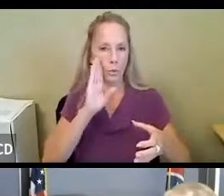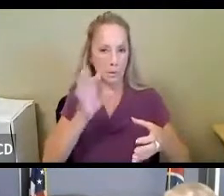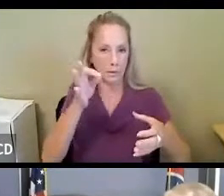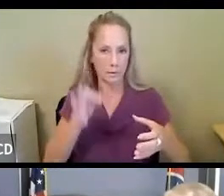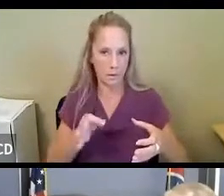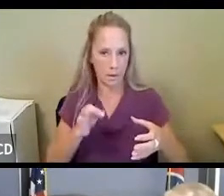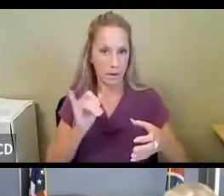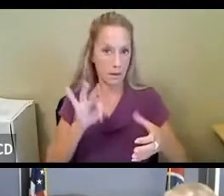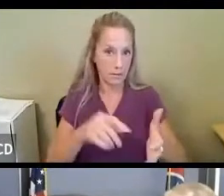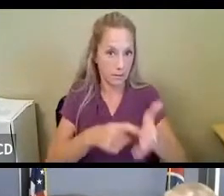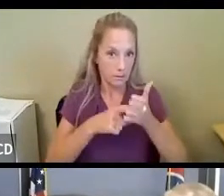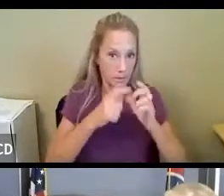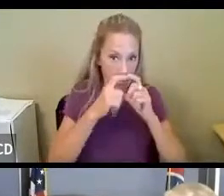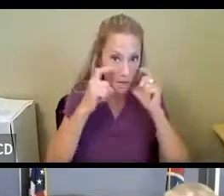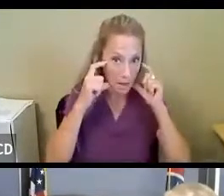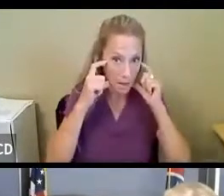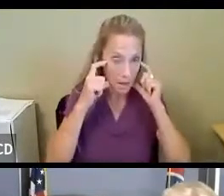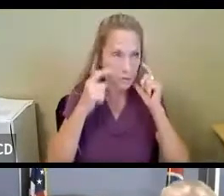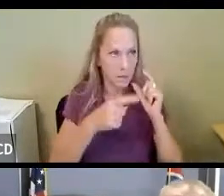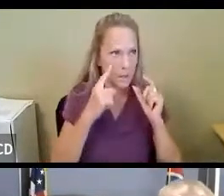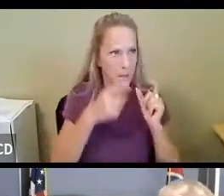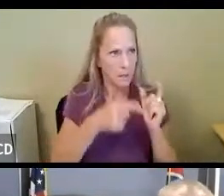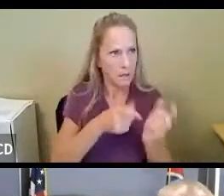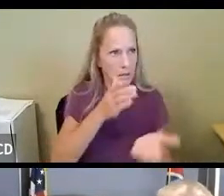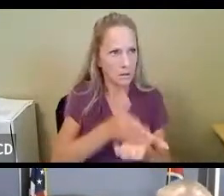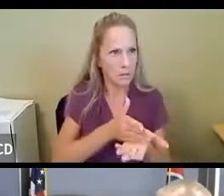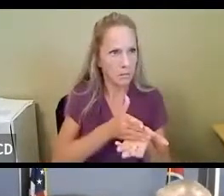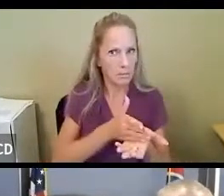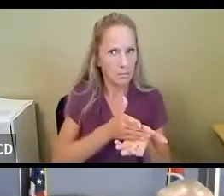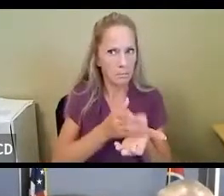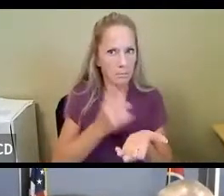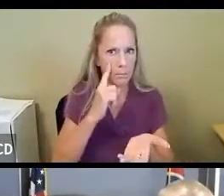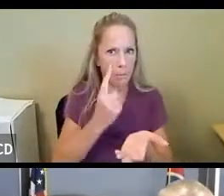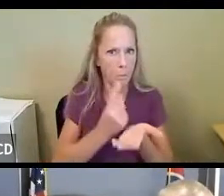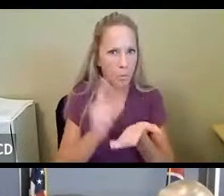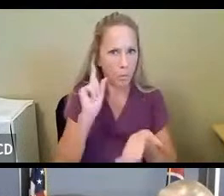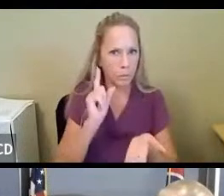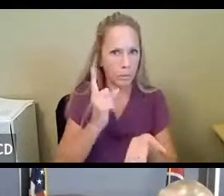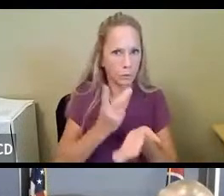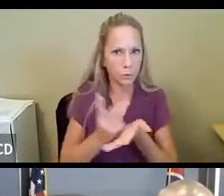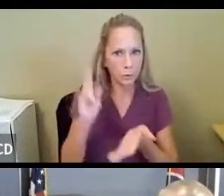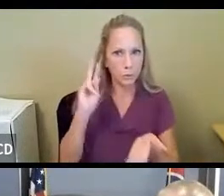mask mandate. And that was removed, I want to say it was a week or 2 ago.